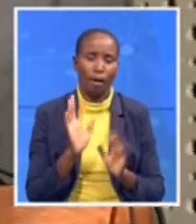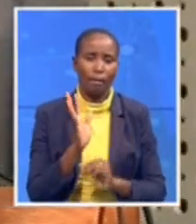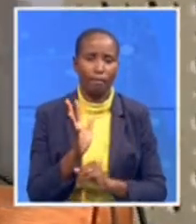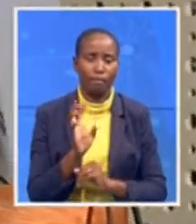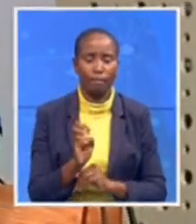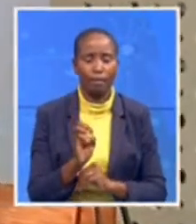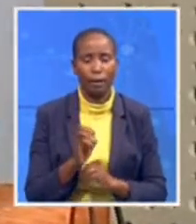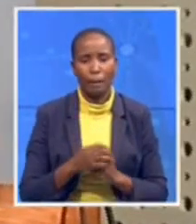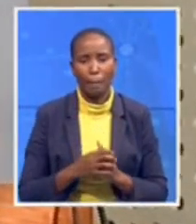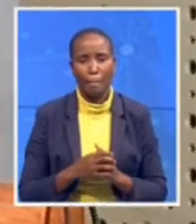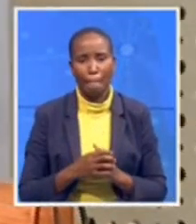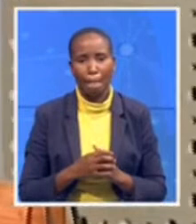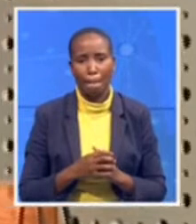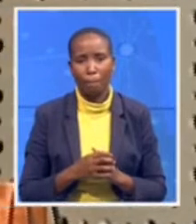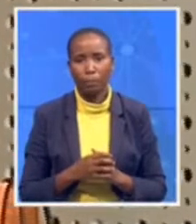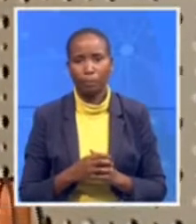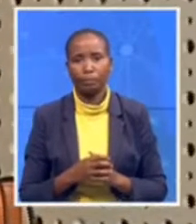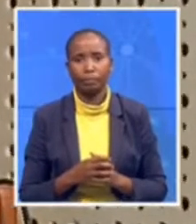Thank you very much, Pandeli.